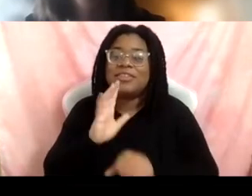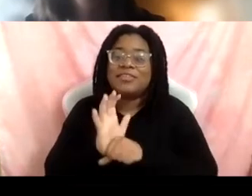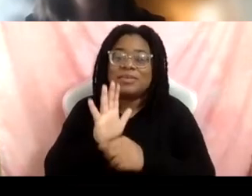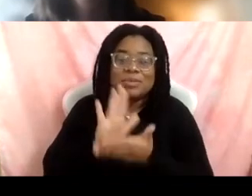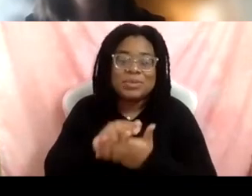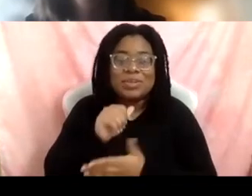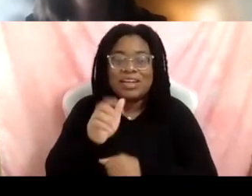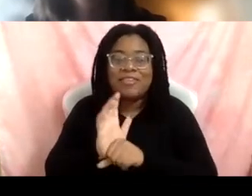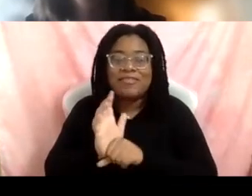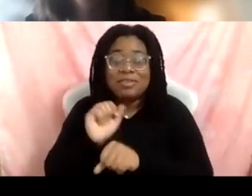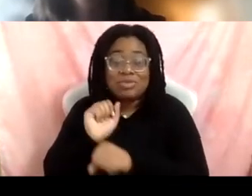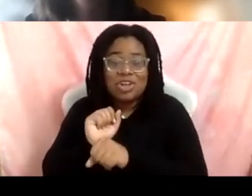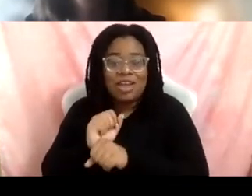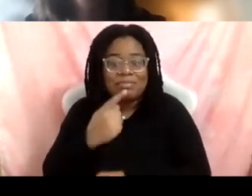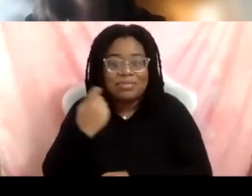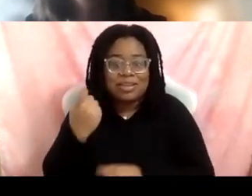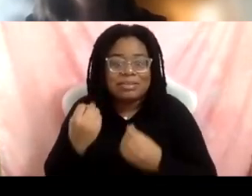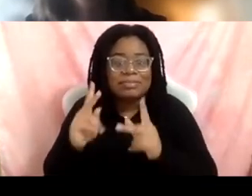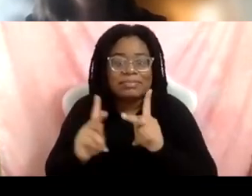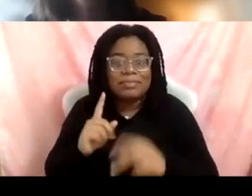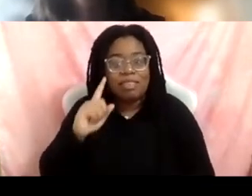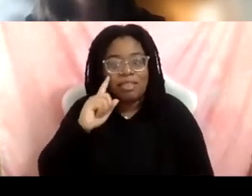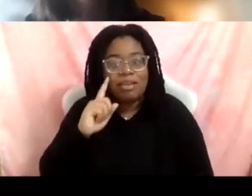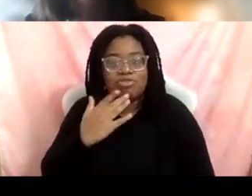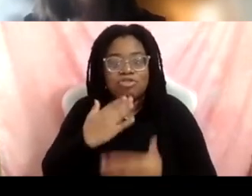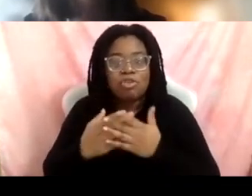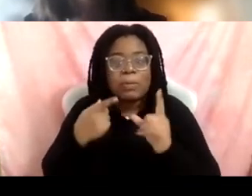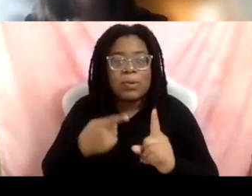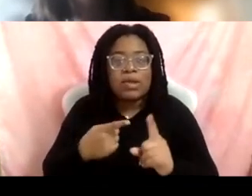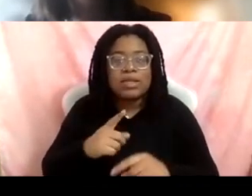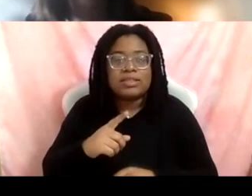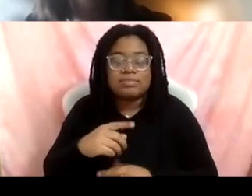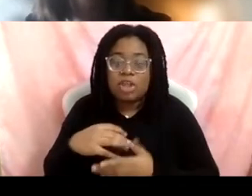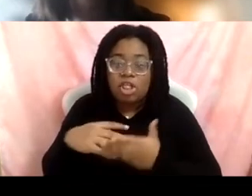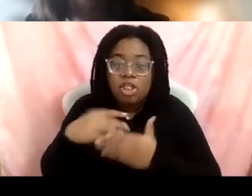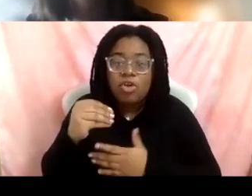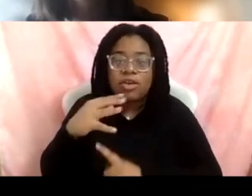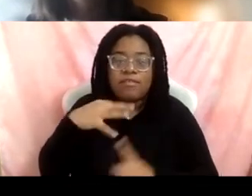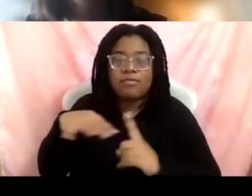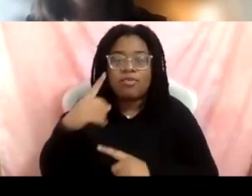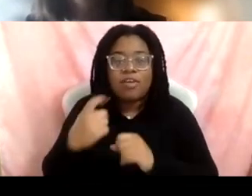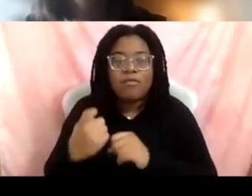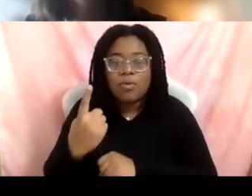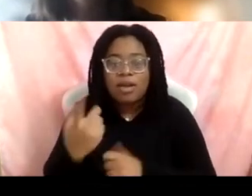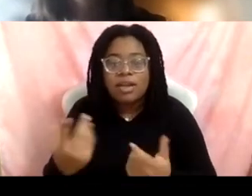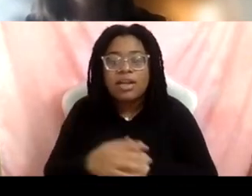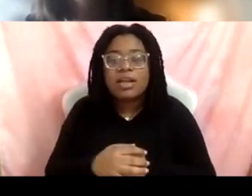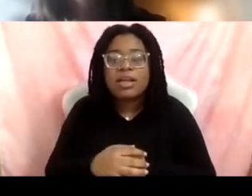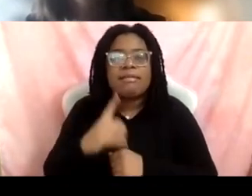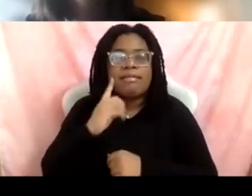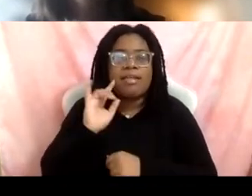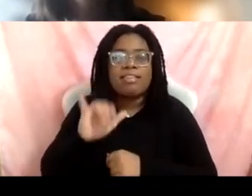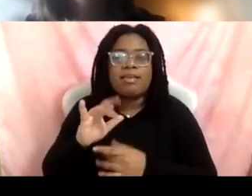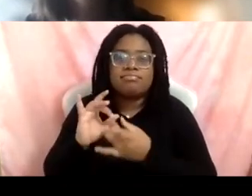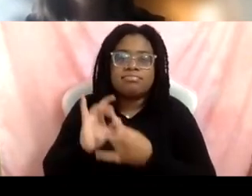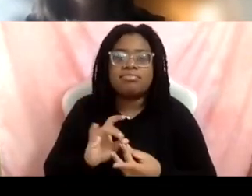job, because I think that is such a good point that, it's a learning environment for everyone. And I think that kind of ties